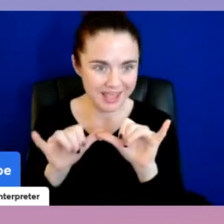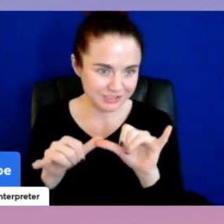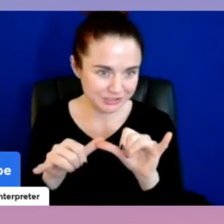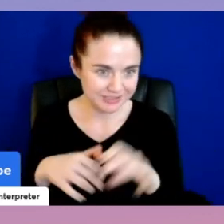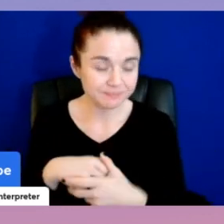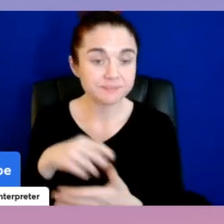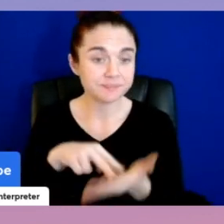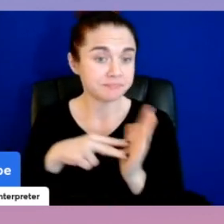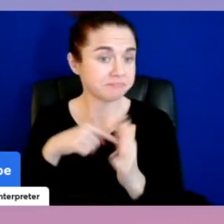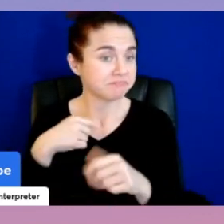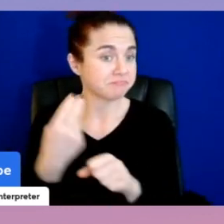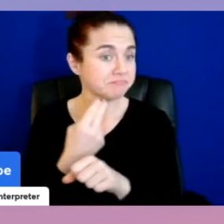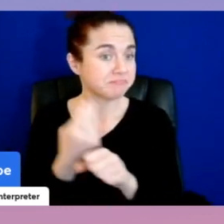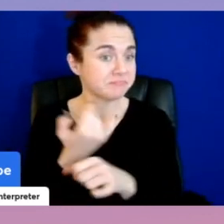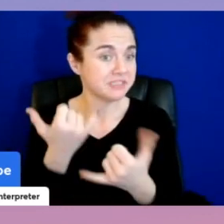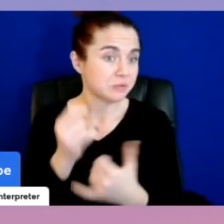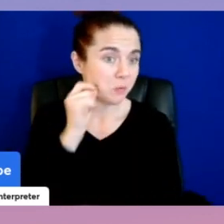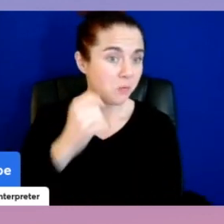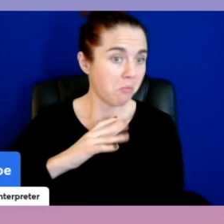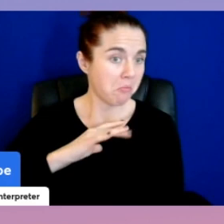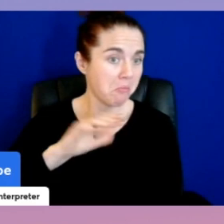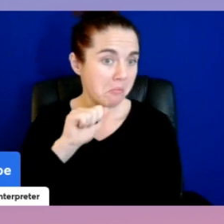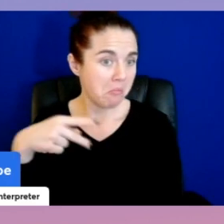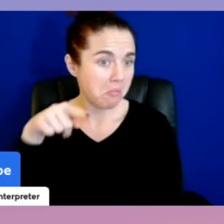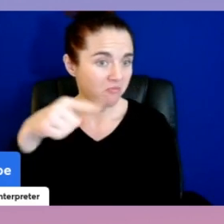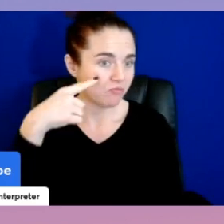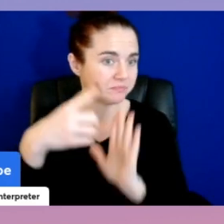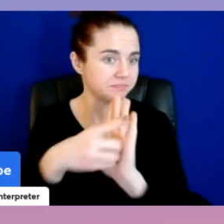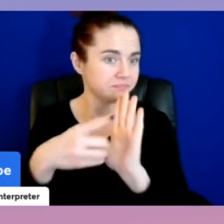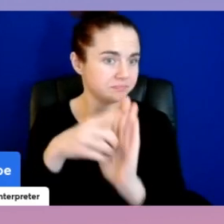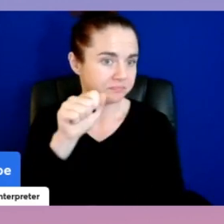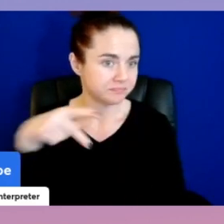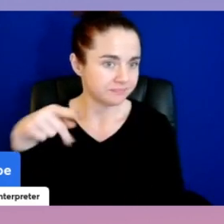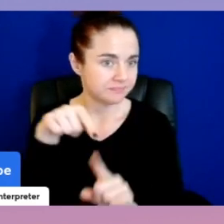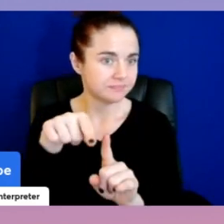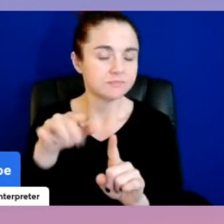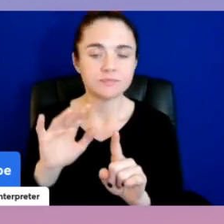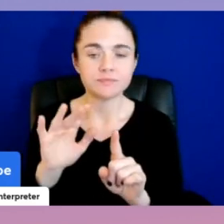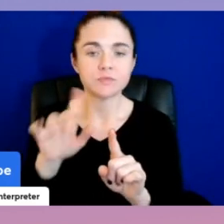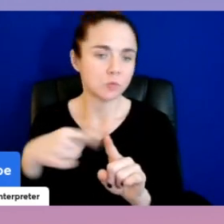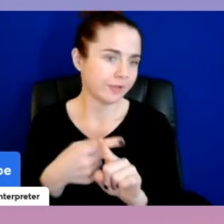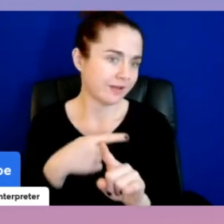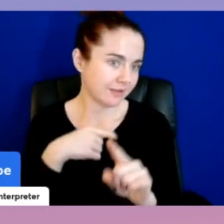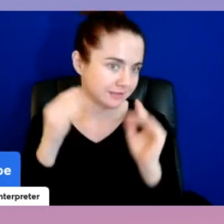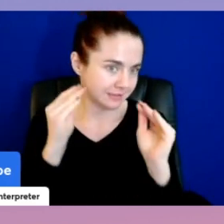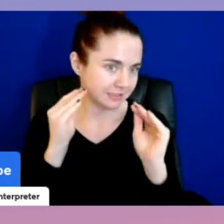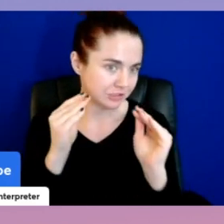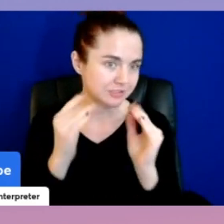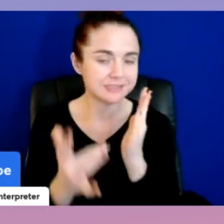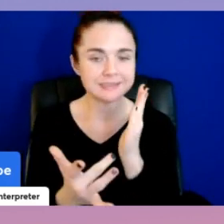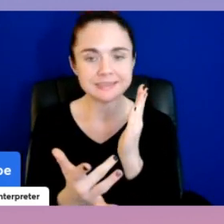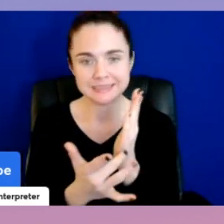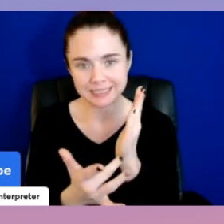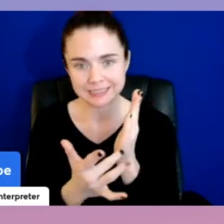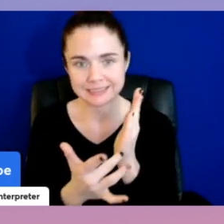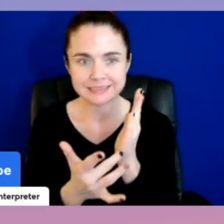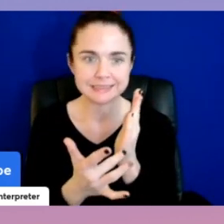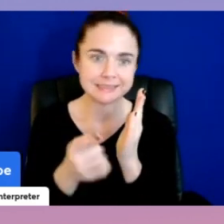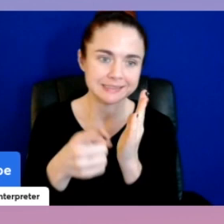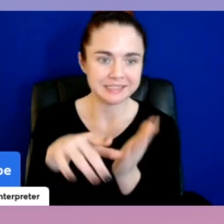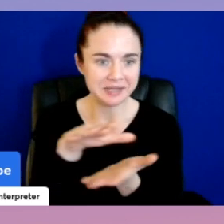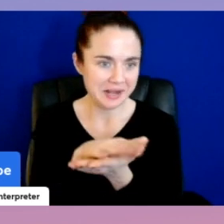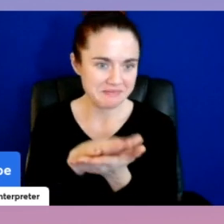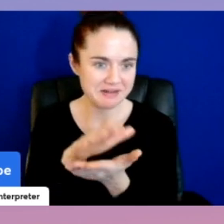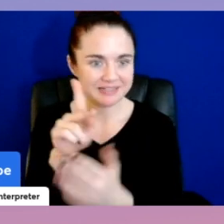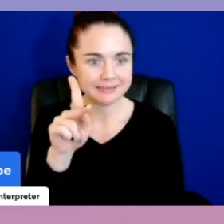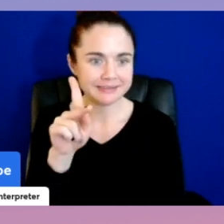I use this school app as a demo application in my Tech and Aid Academy. So here what we're going to